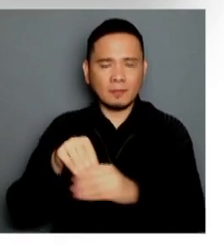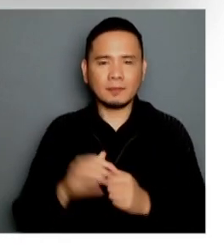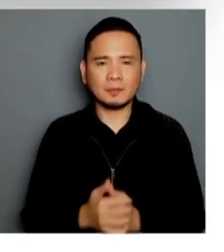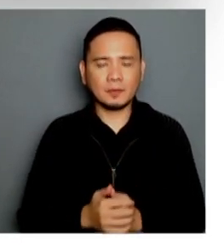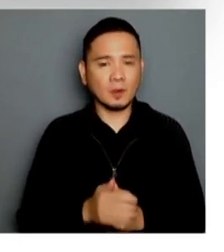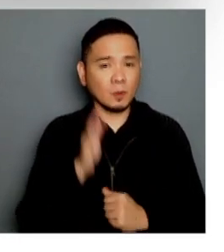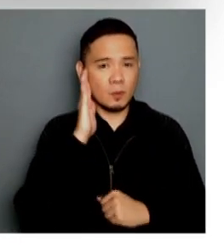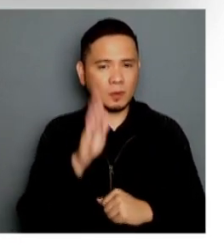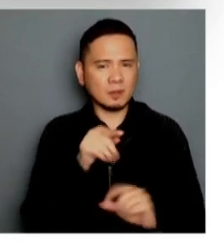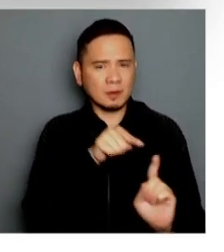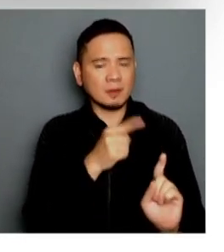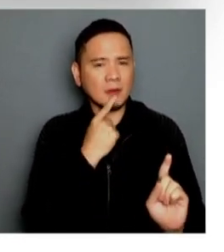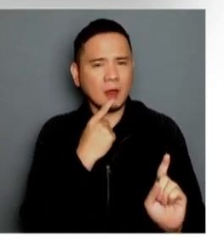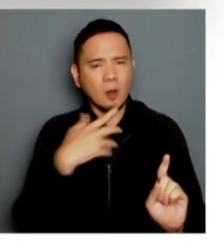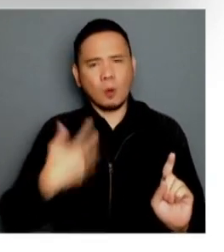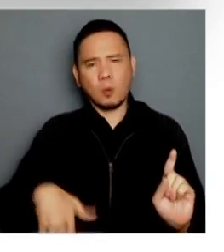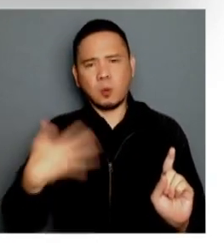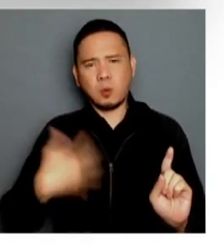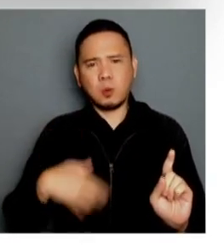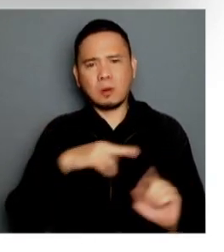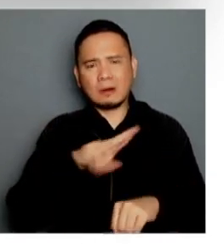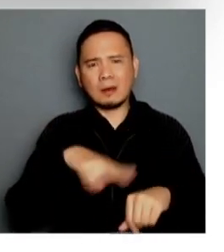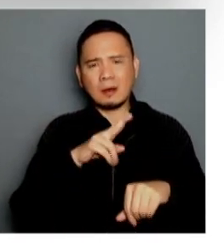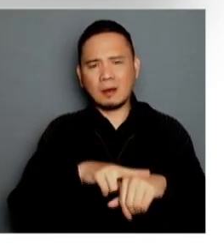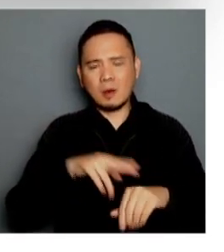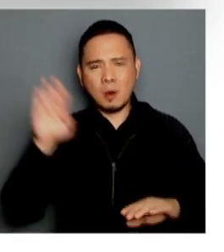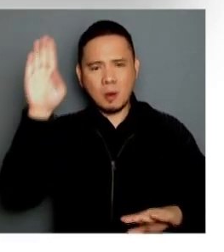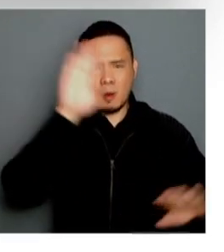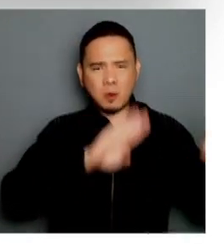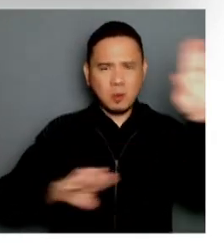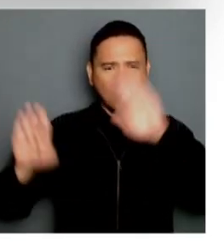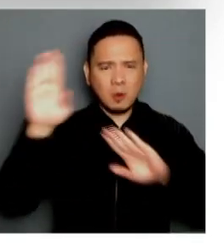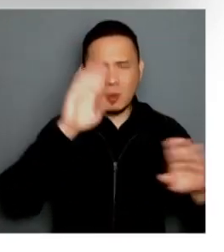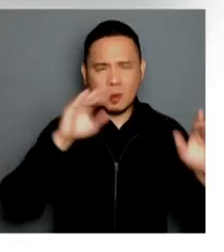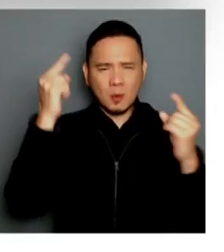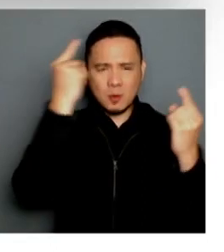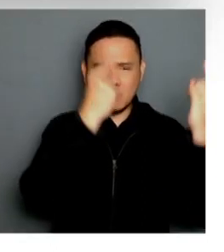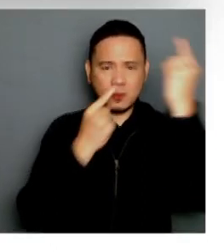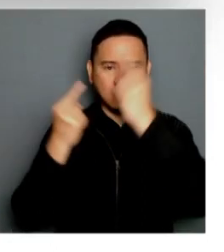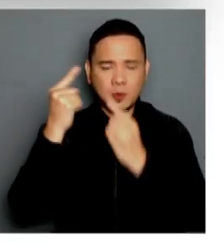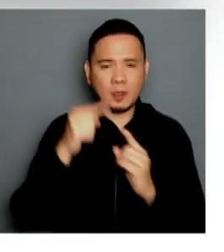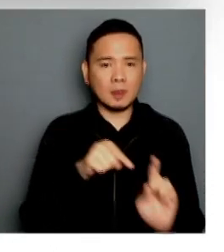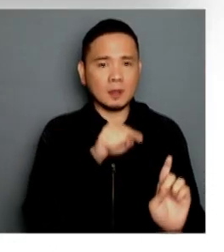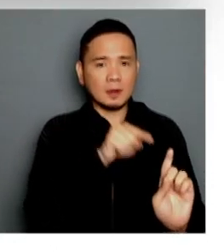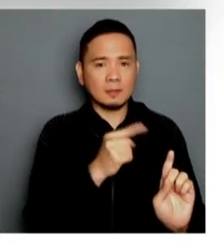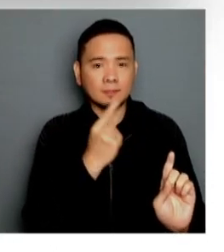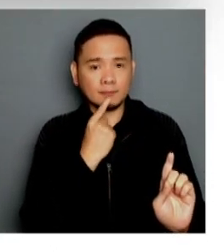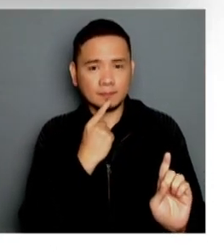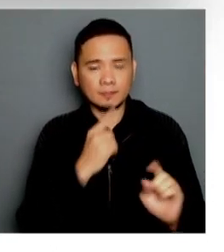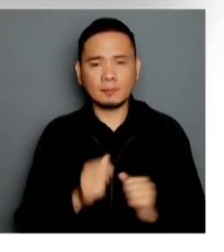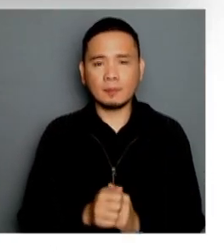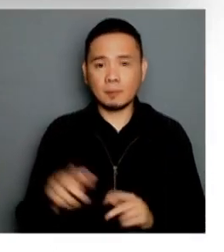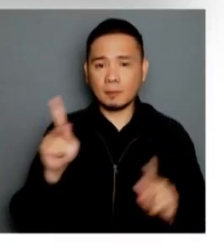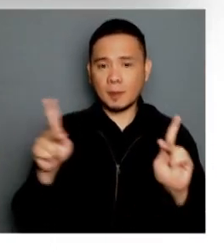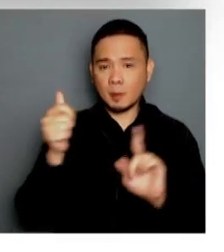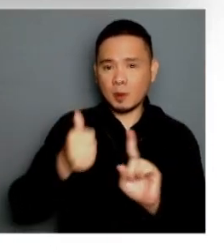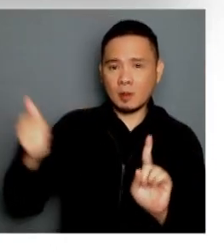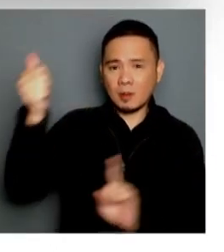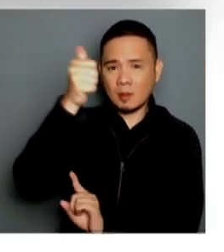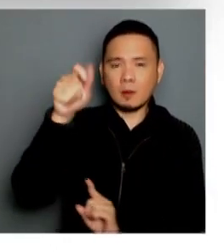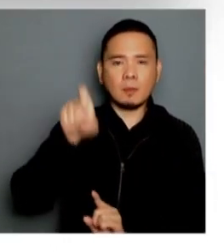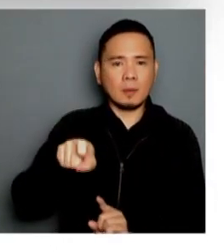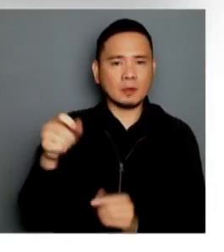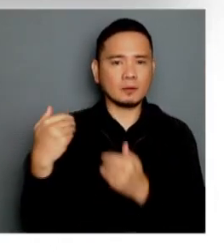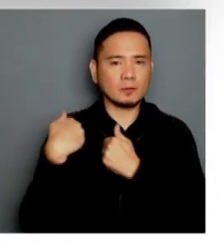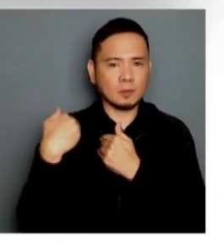calls the incident a national security concern. She insists aviation officials should be held accountable.